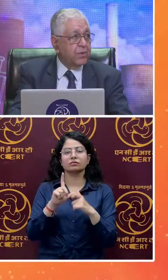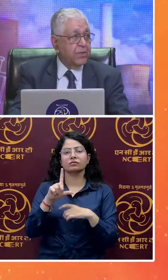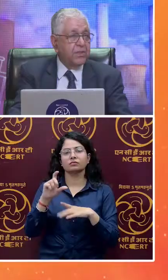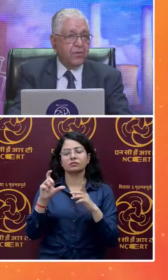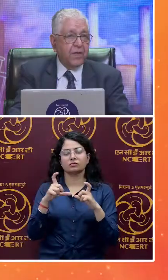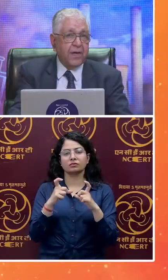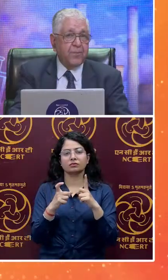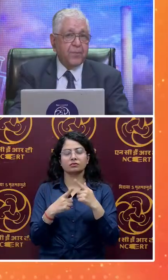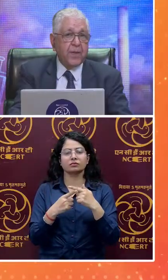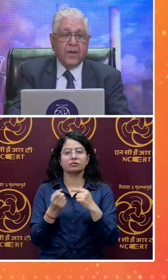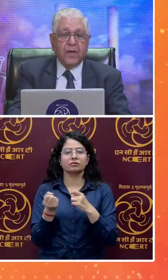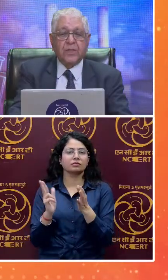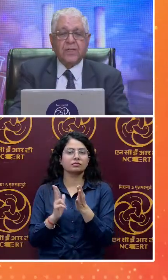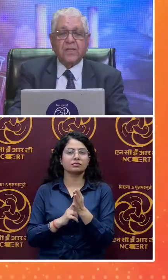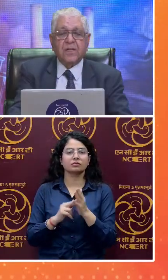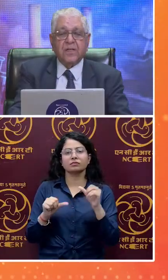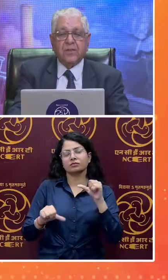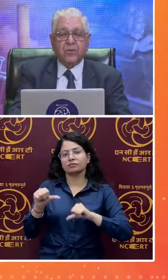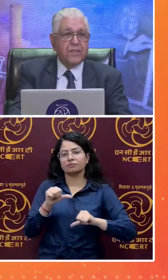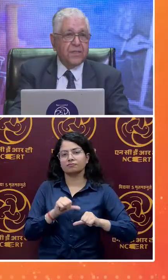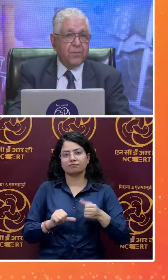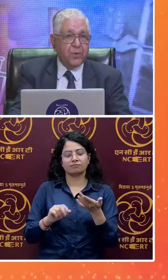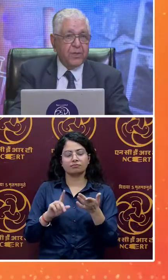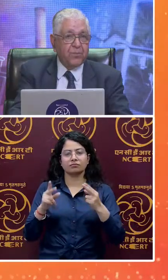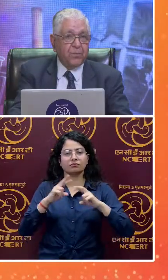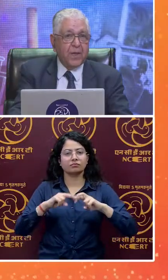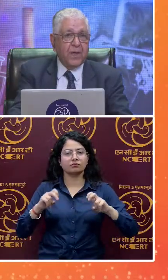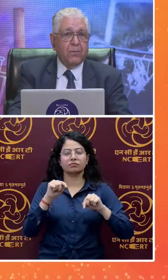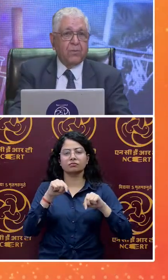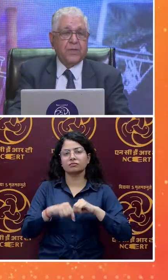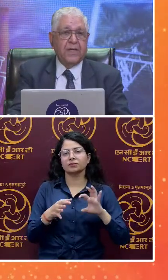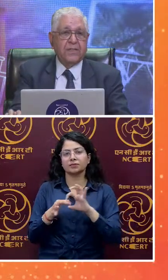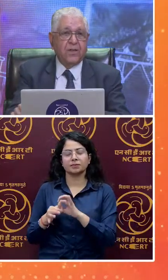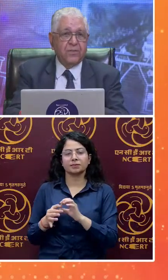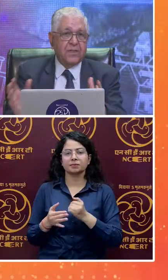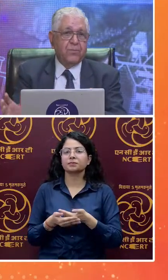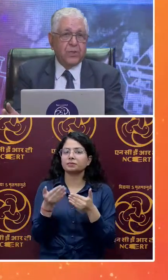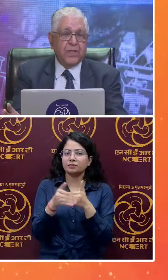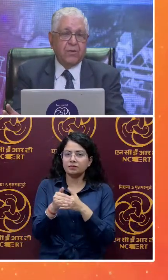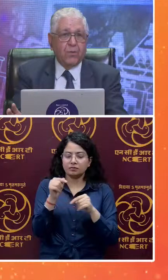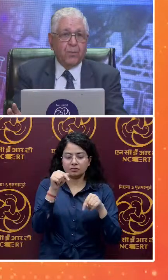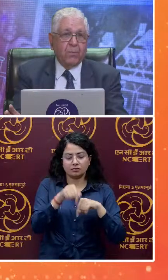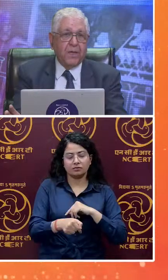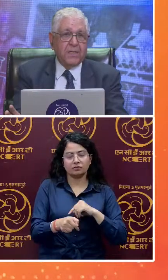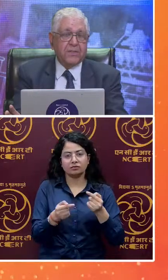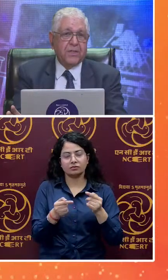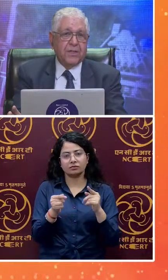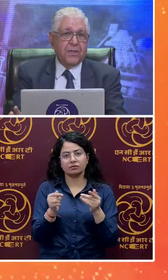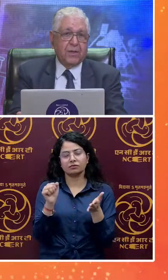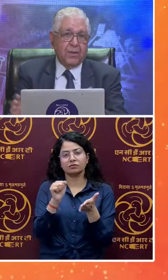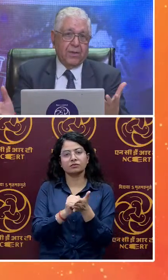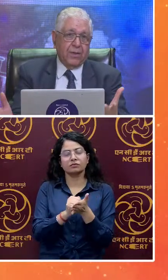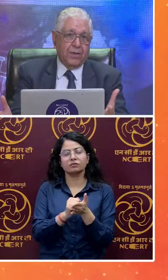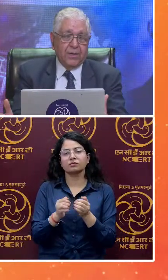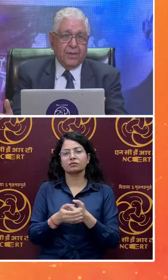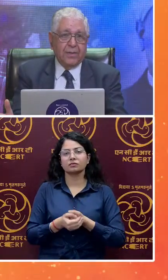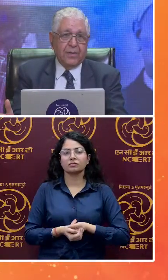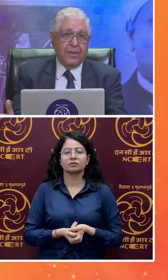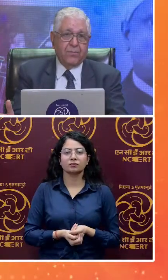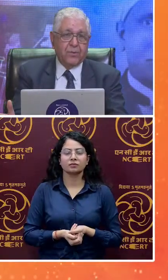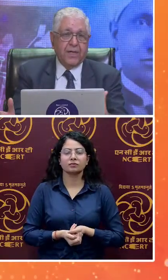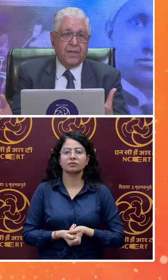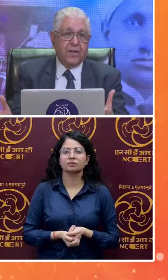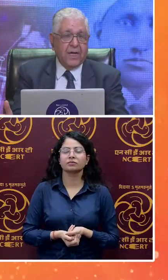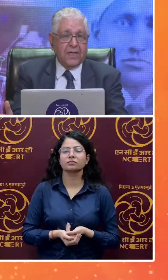to Universities of India to this symposium. Proceedings of this symposium are published in